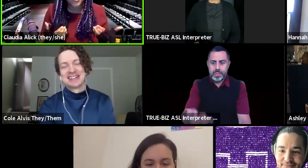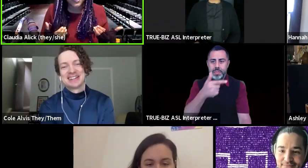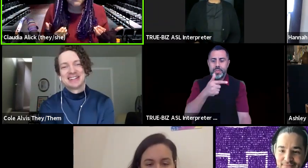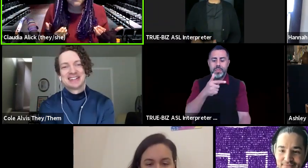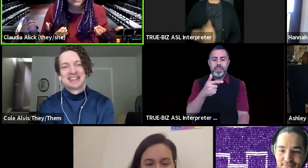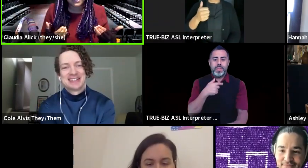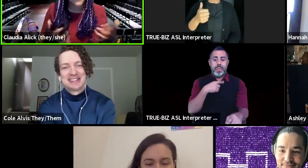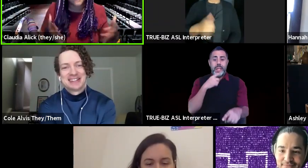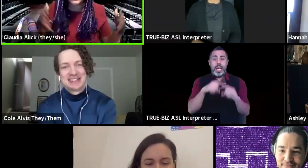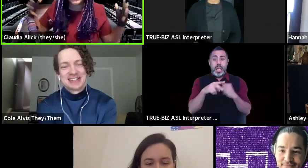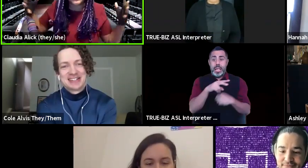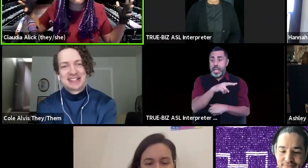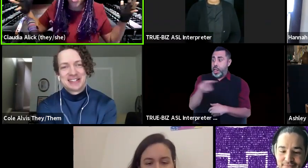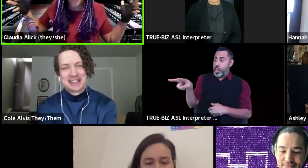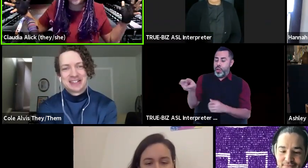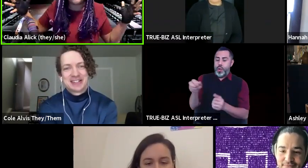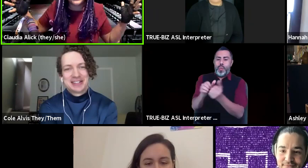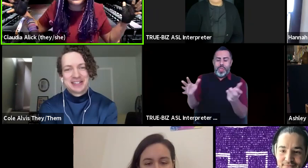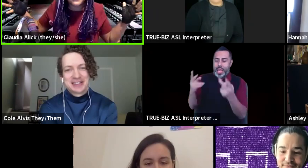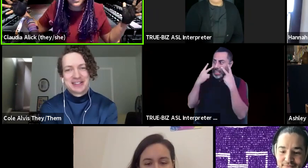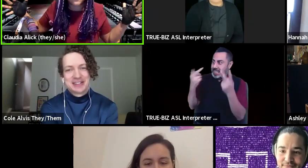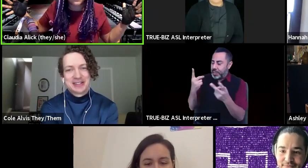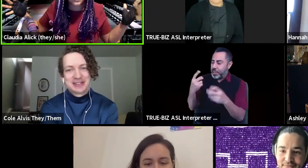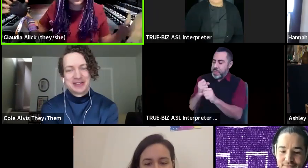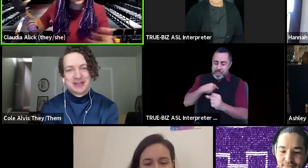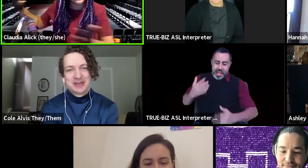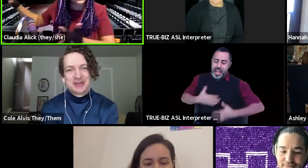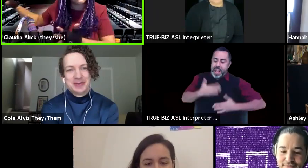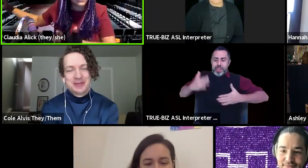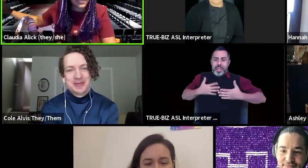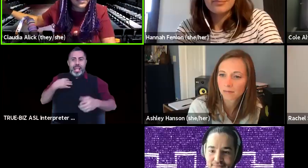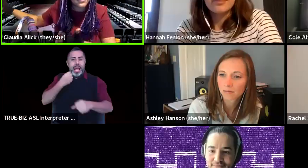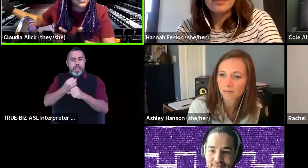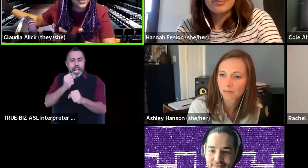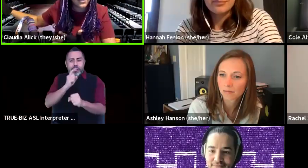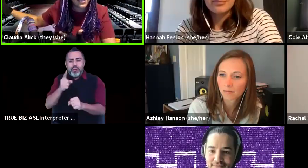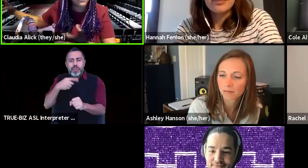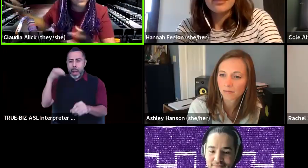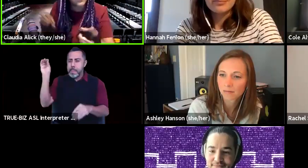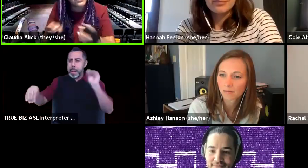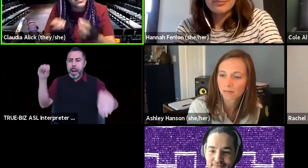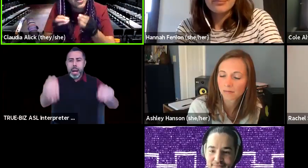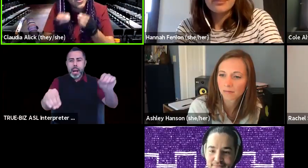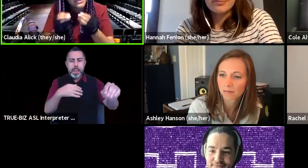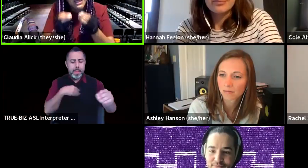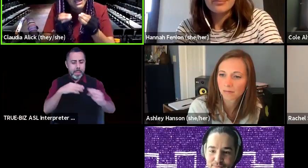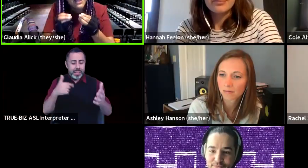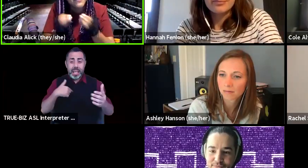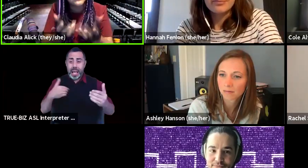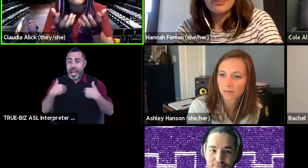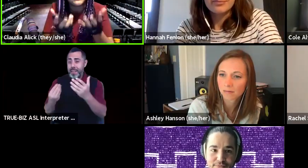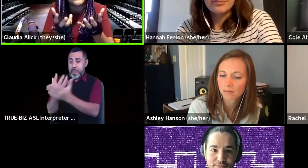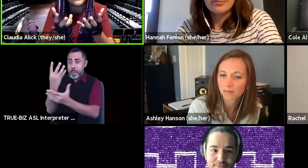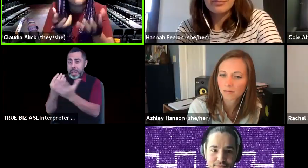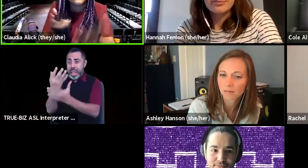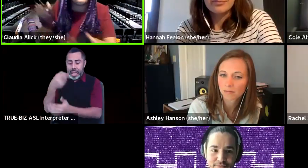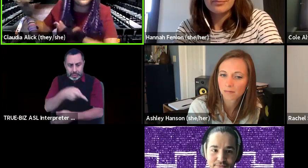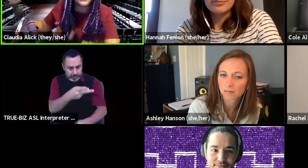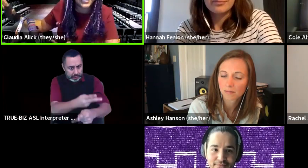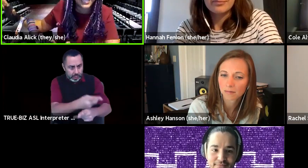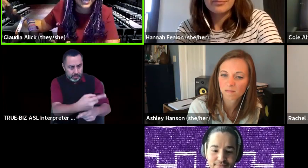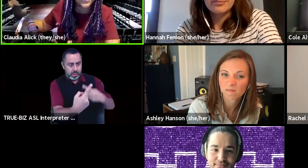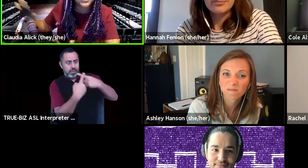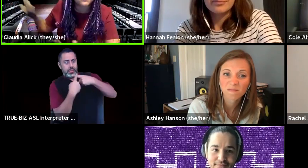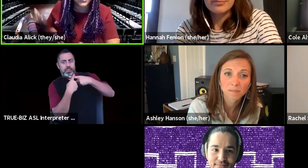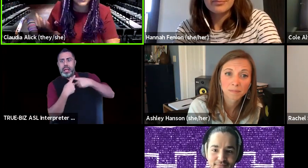sparks joy in my life. I made sure that my home does that for me. I got plants to take care of. There are things that are alive that depend on me. I